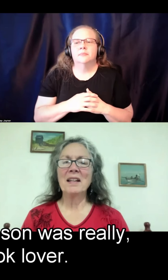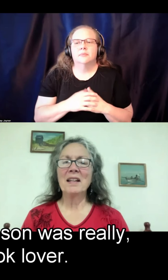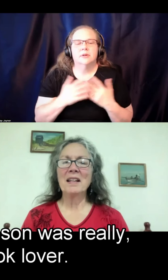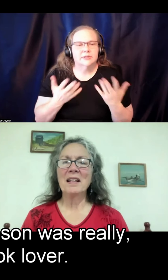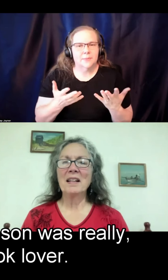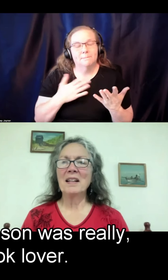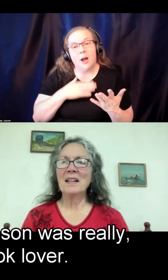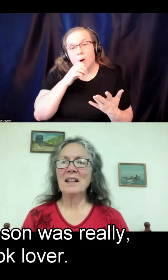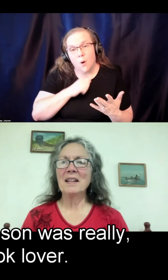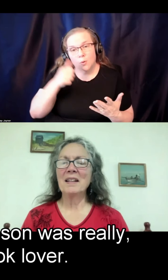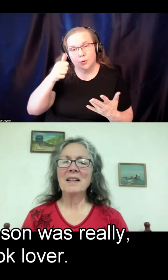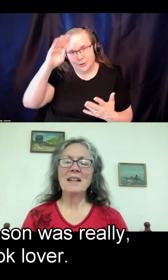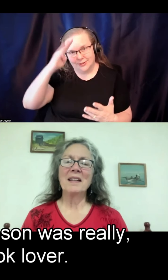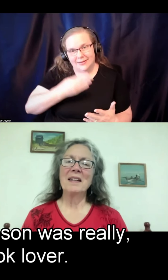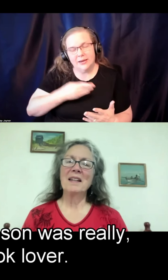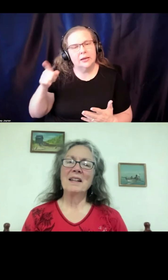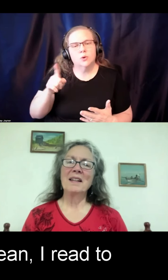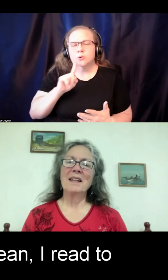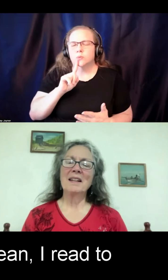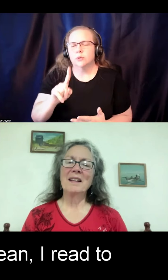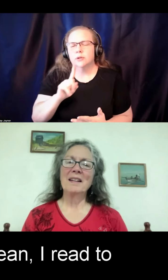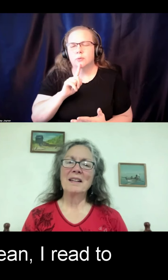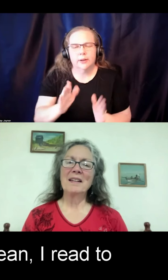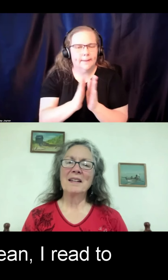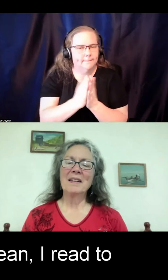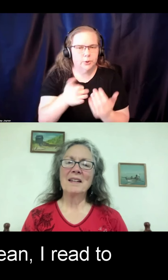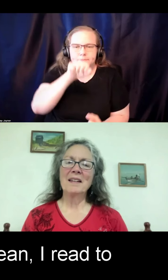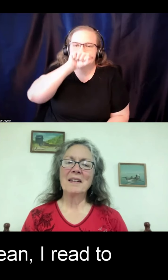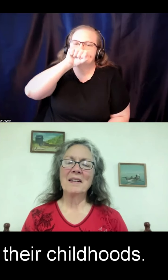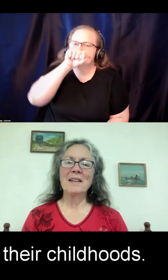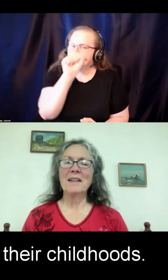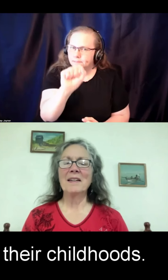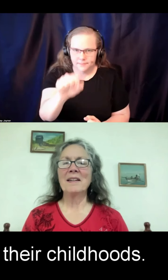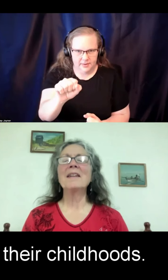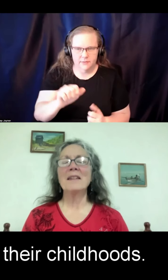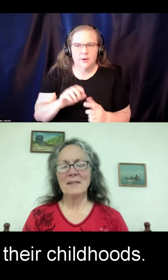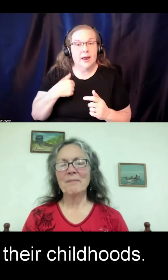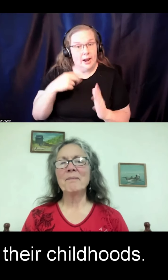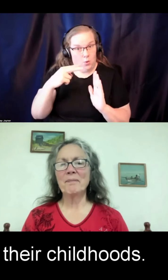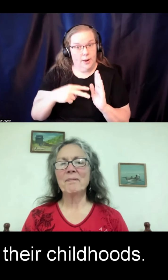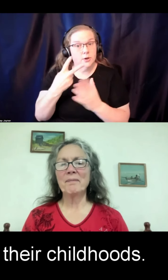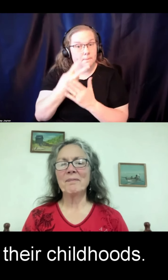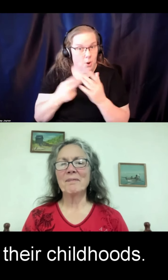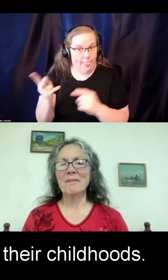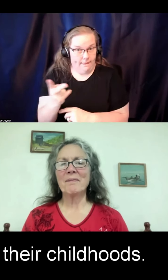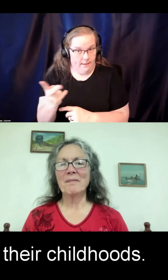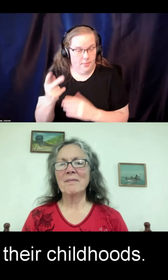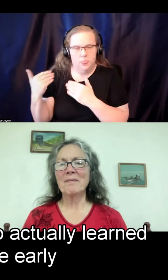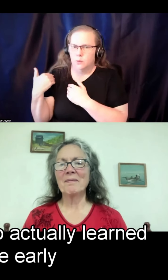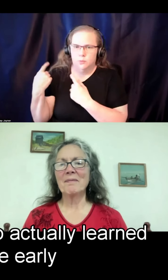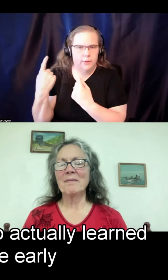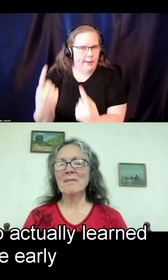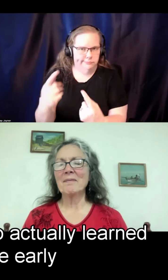so my older son was really, really the book lover. I mean, I read to them both throughout their